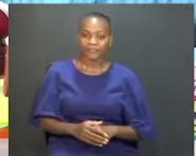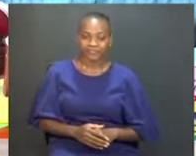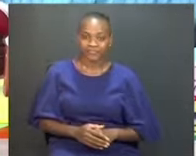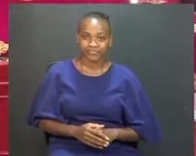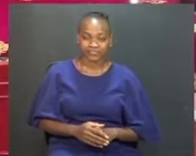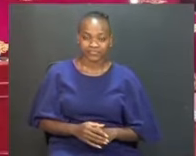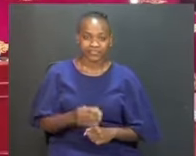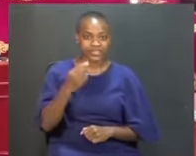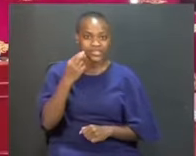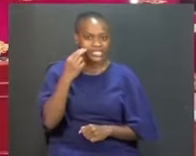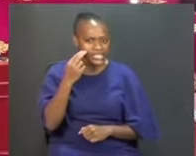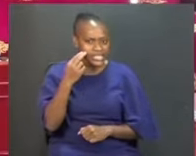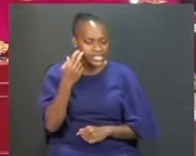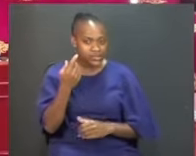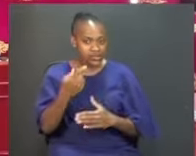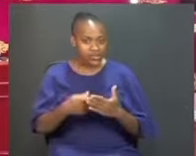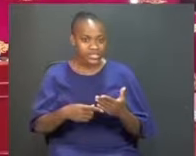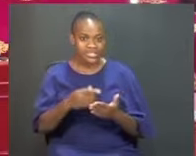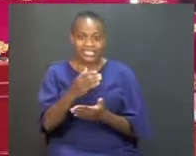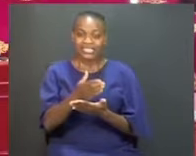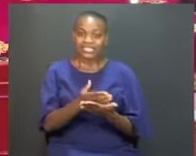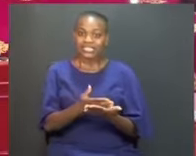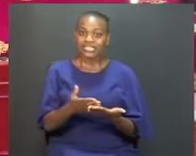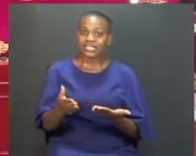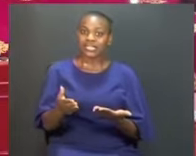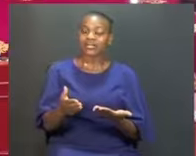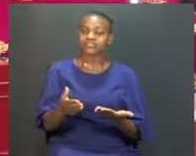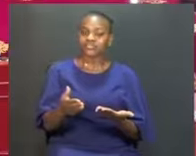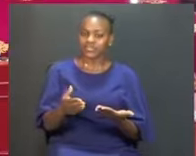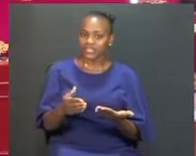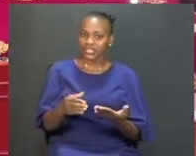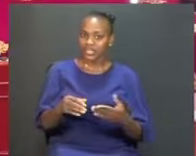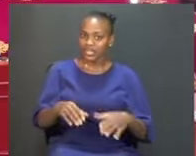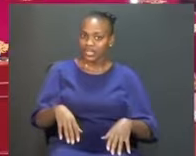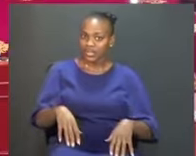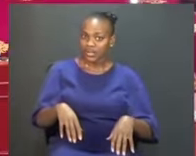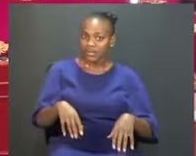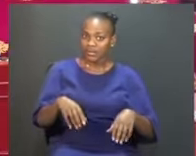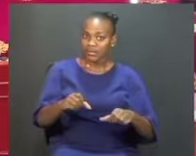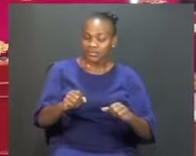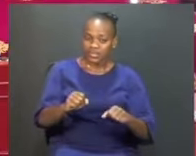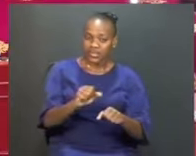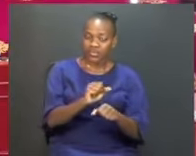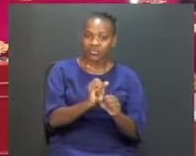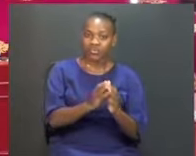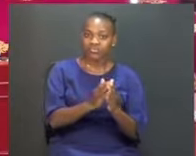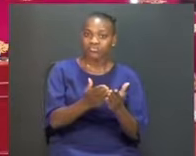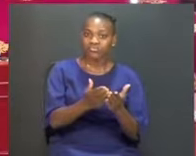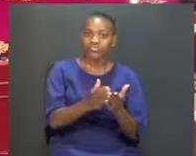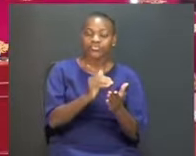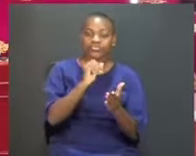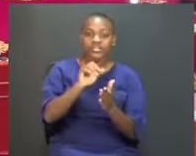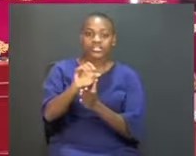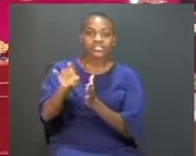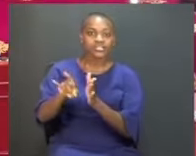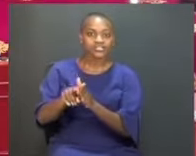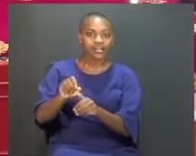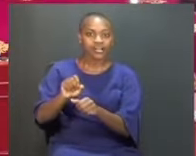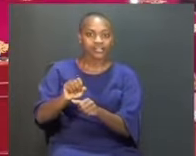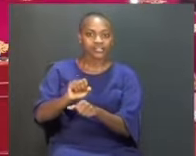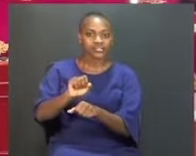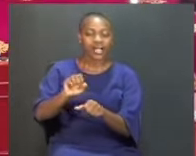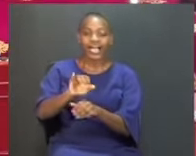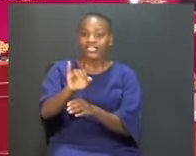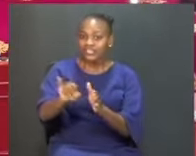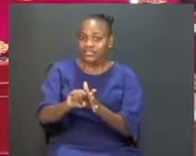that something that is captured in the order is not appearing on the order paper, but